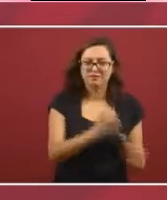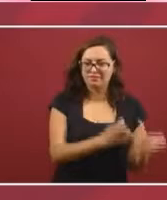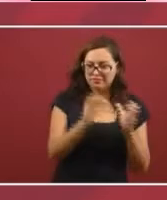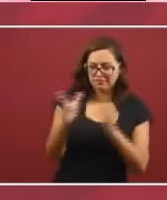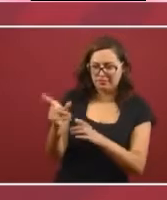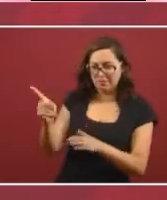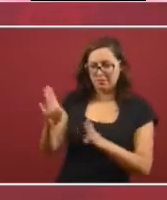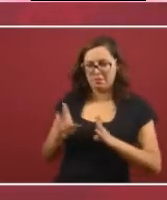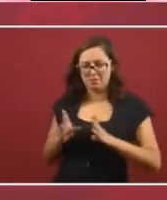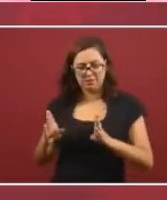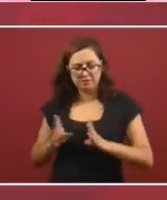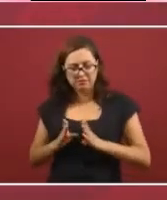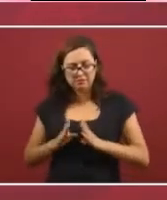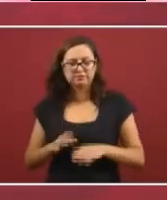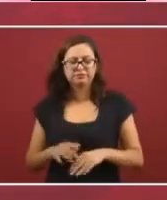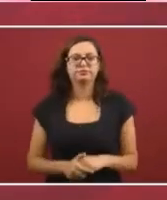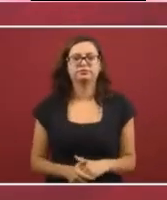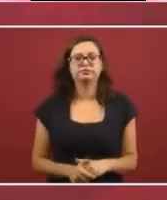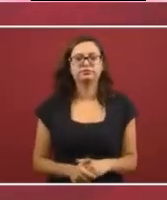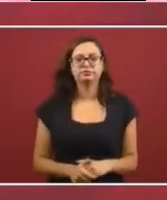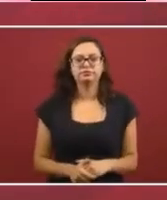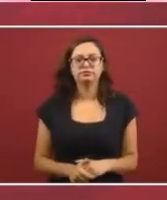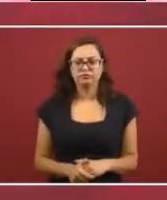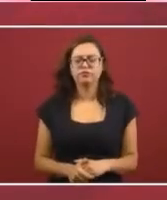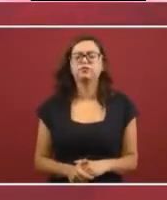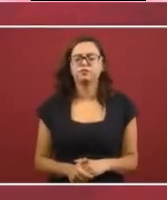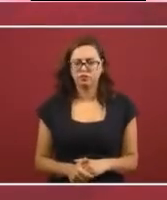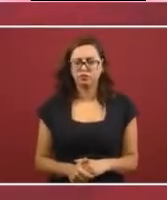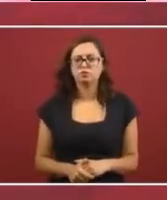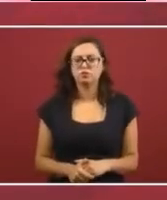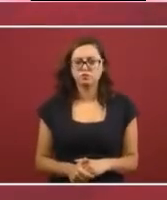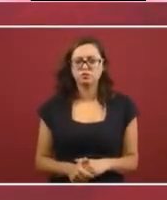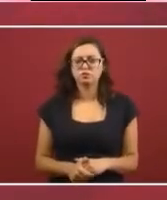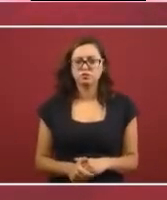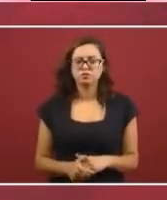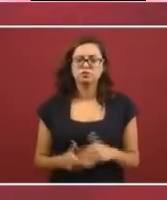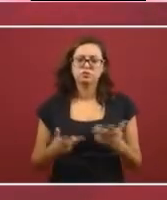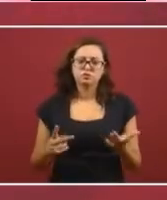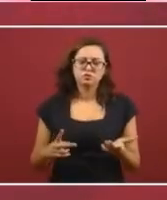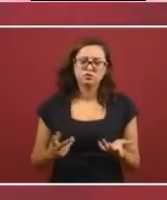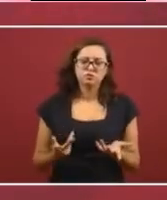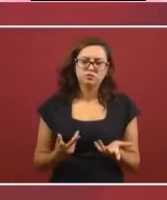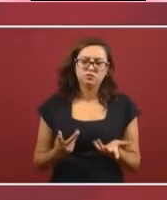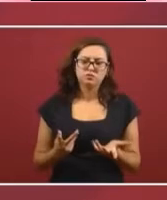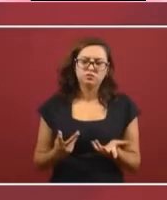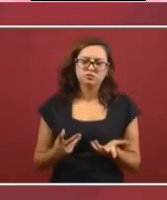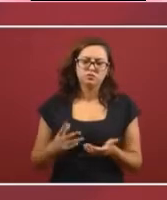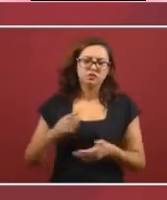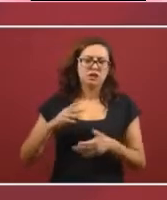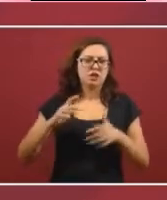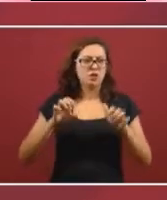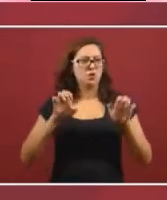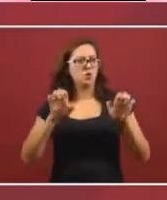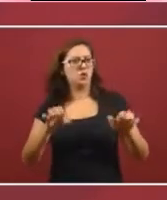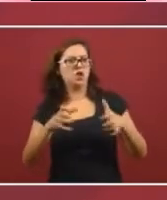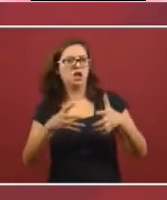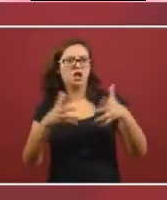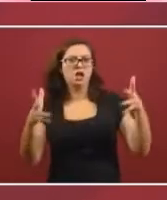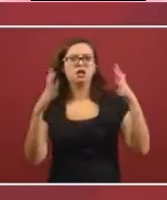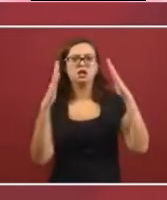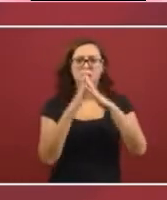That has nothing to do with the army. Pero sí, residencias, but residences, lajas,